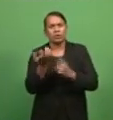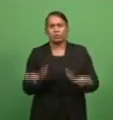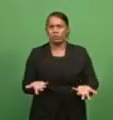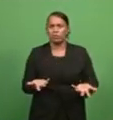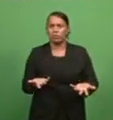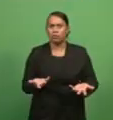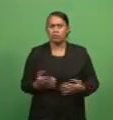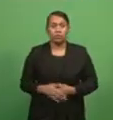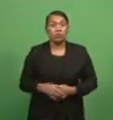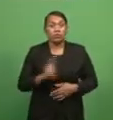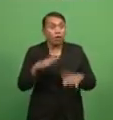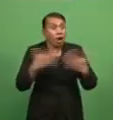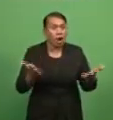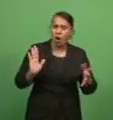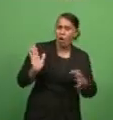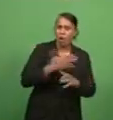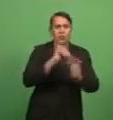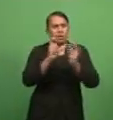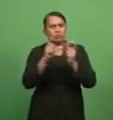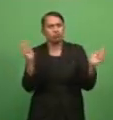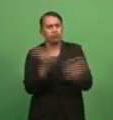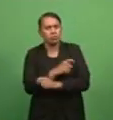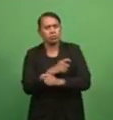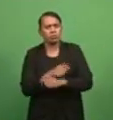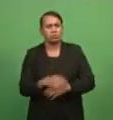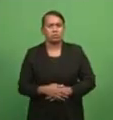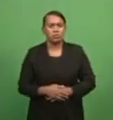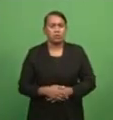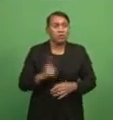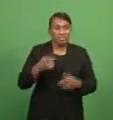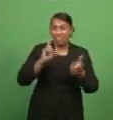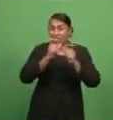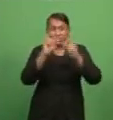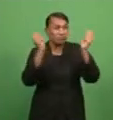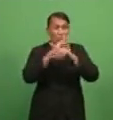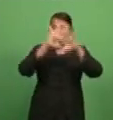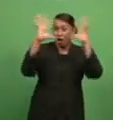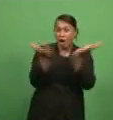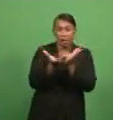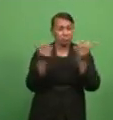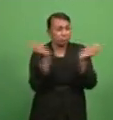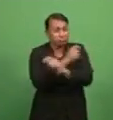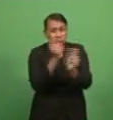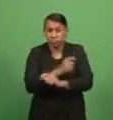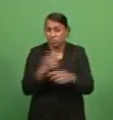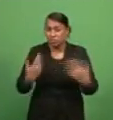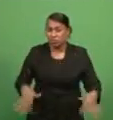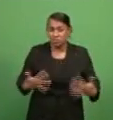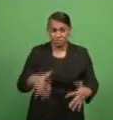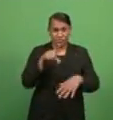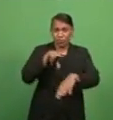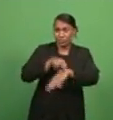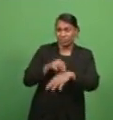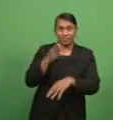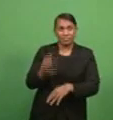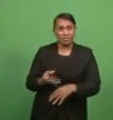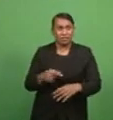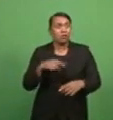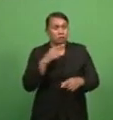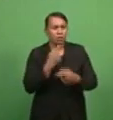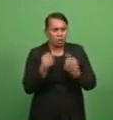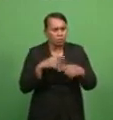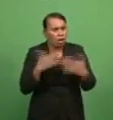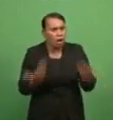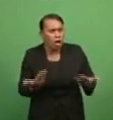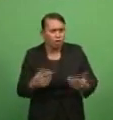entire climate, almost climate is global in nature. Dr. Reddy says it's about time we look at how we utilize our